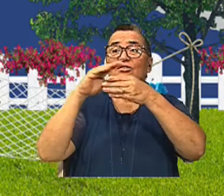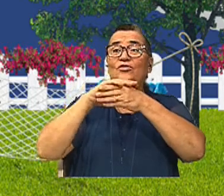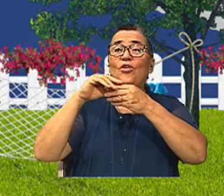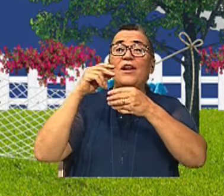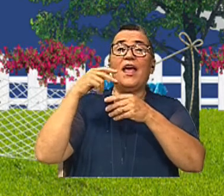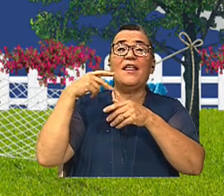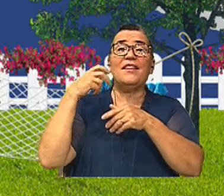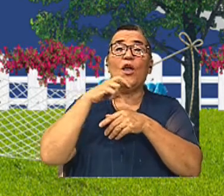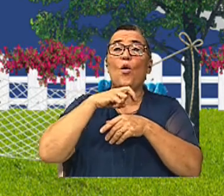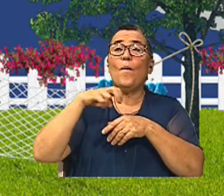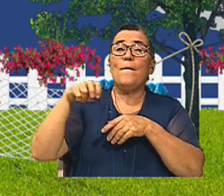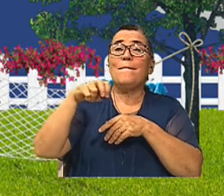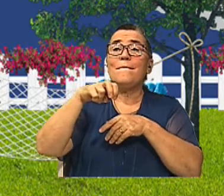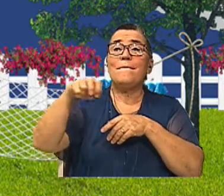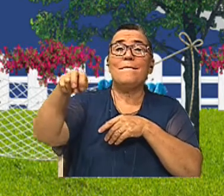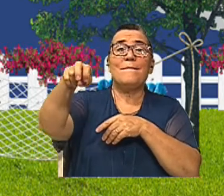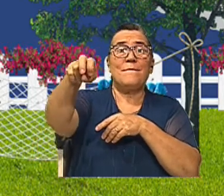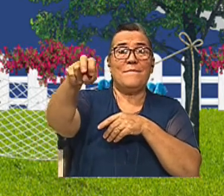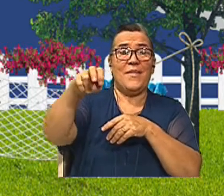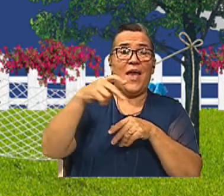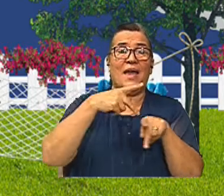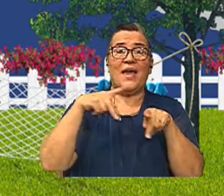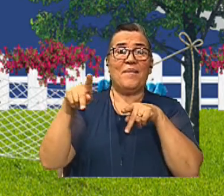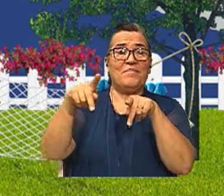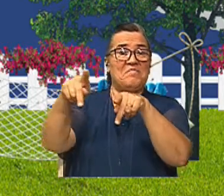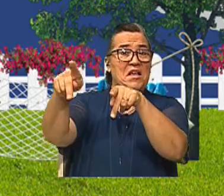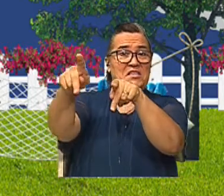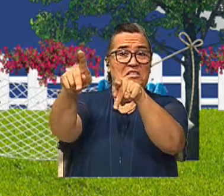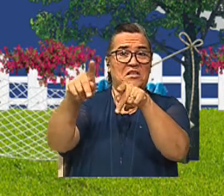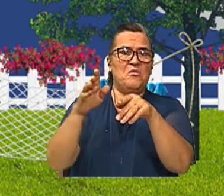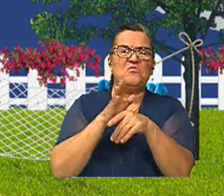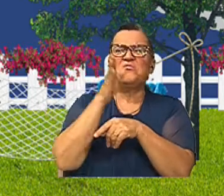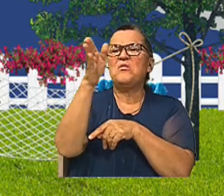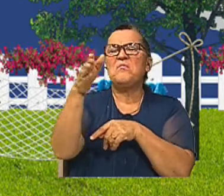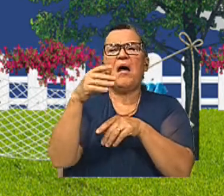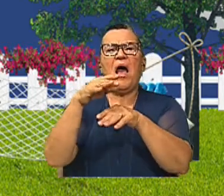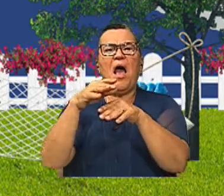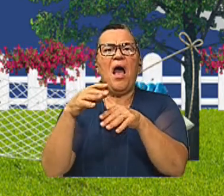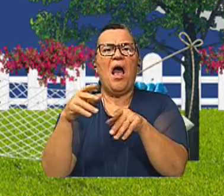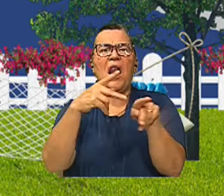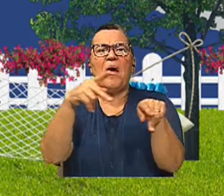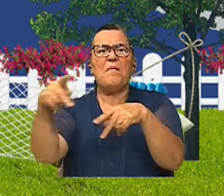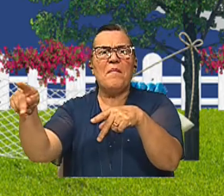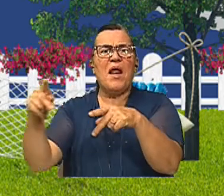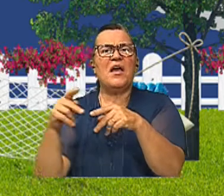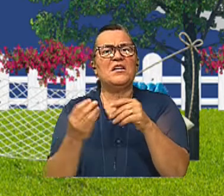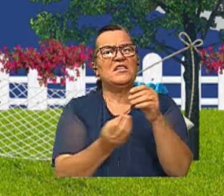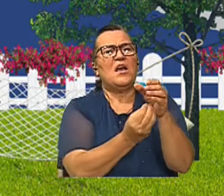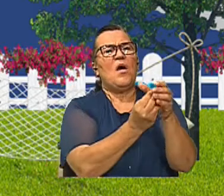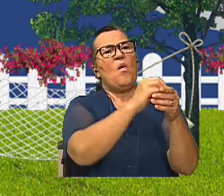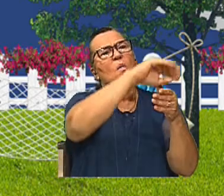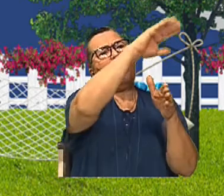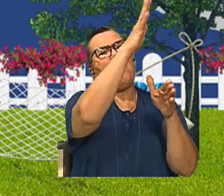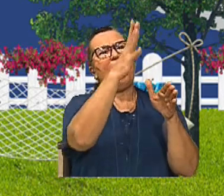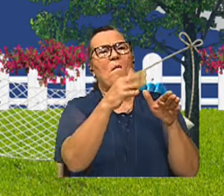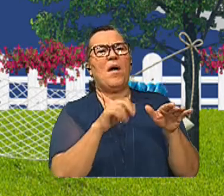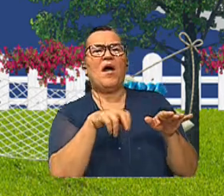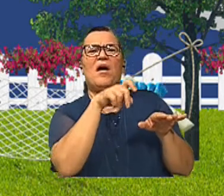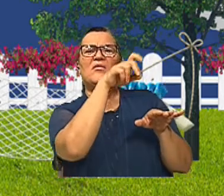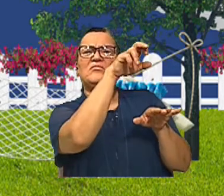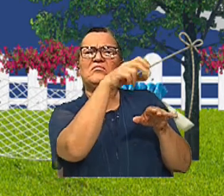family trip story, like when you go to the beach or some mountain or river.